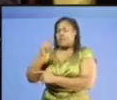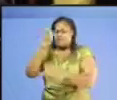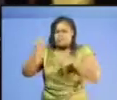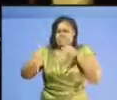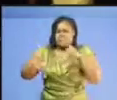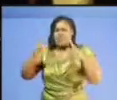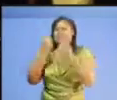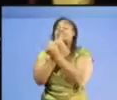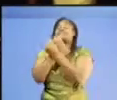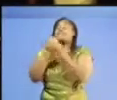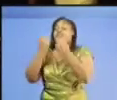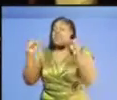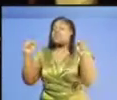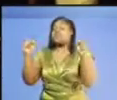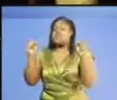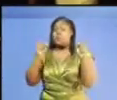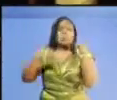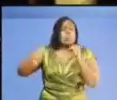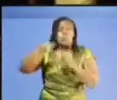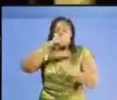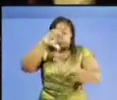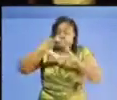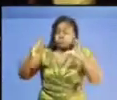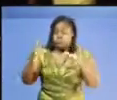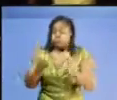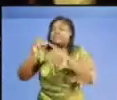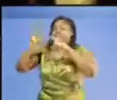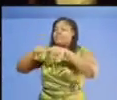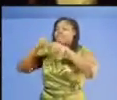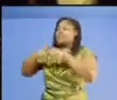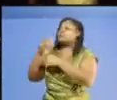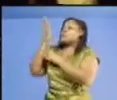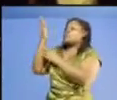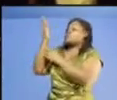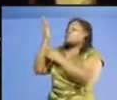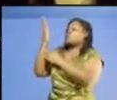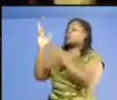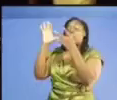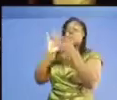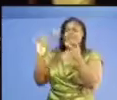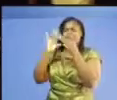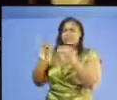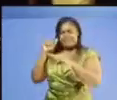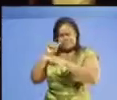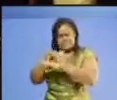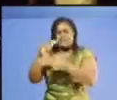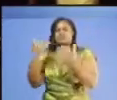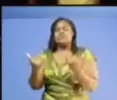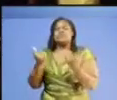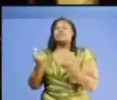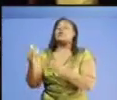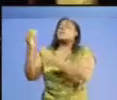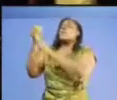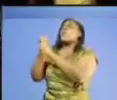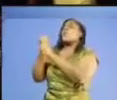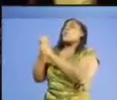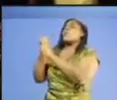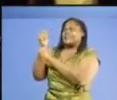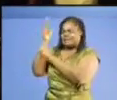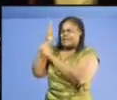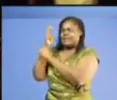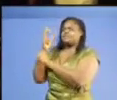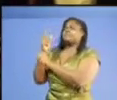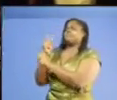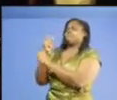somebody's salvation somewhere around the world depend on a word that you would send today. Hold the devil in